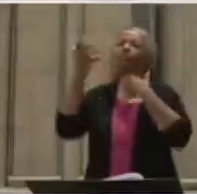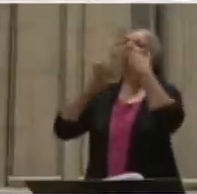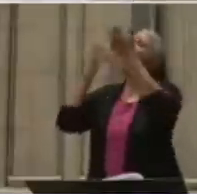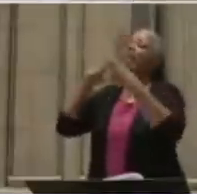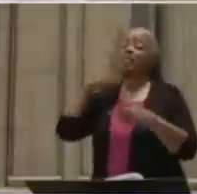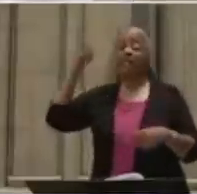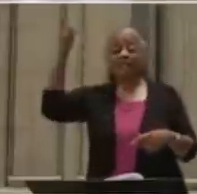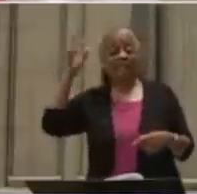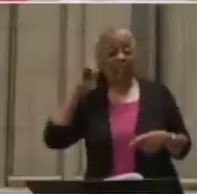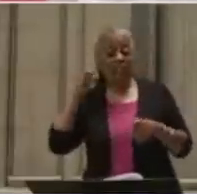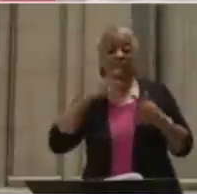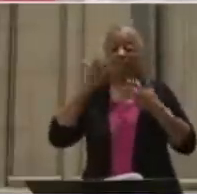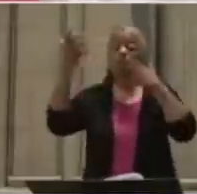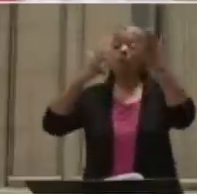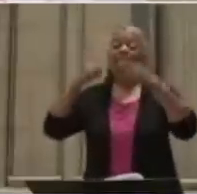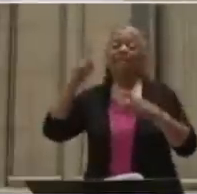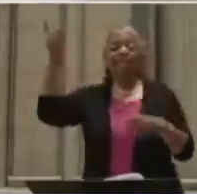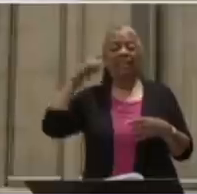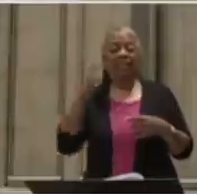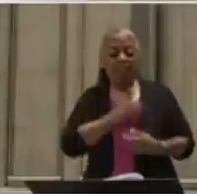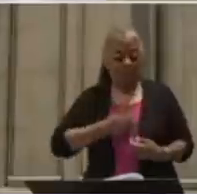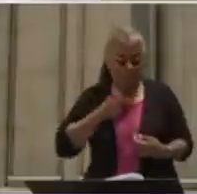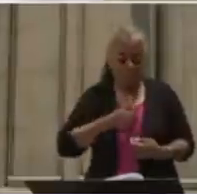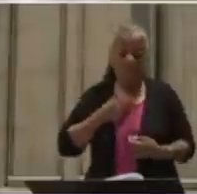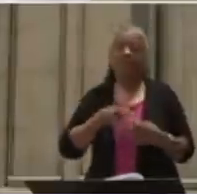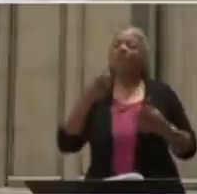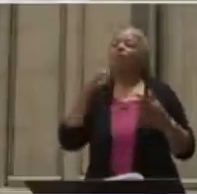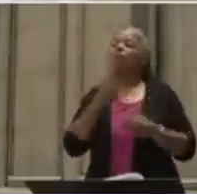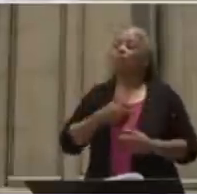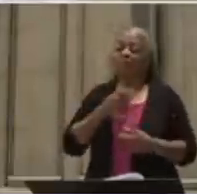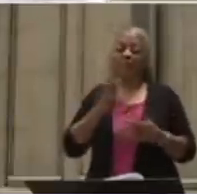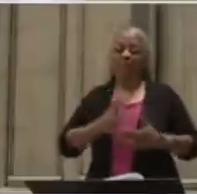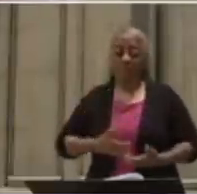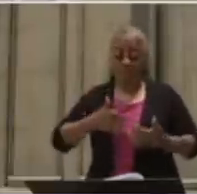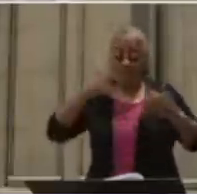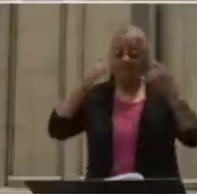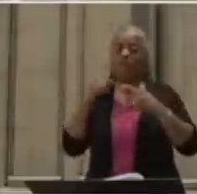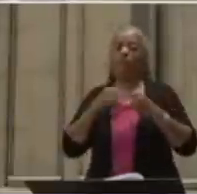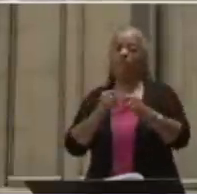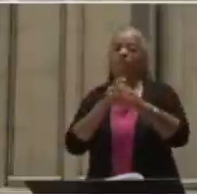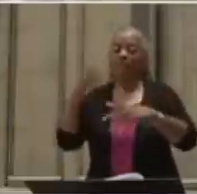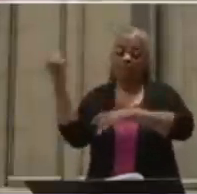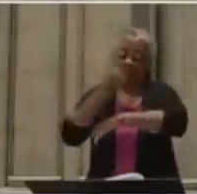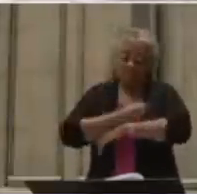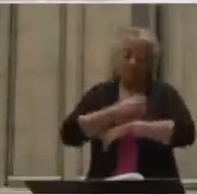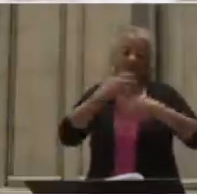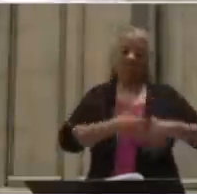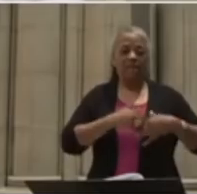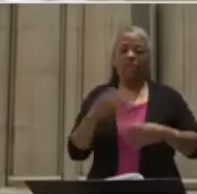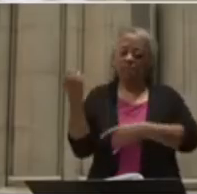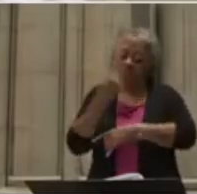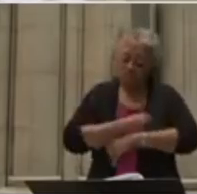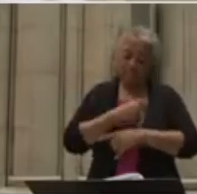until he hears a wailing, until he hears a repenting coming up from the street that shuts down the factories and shuts